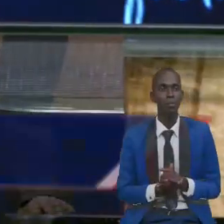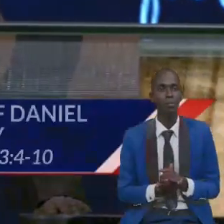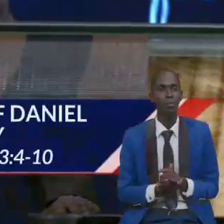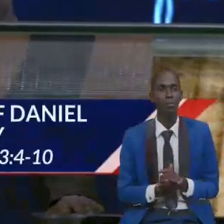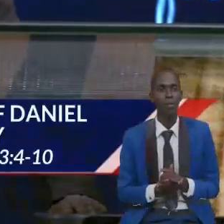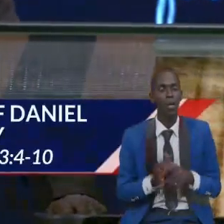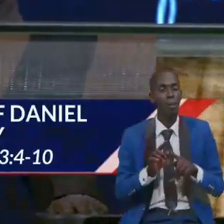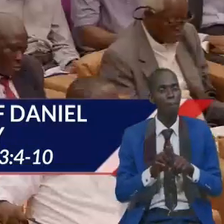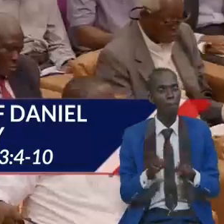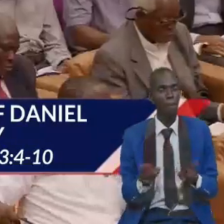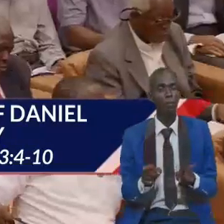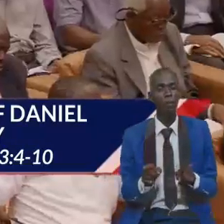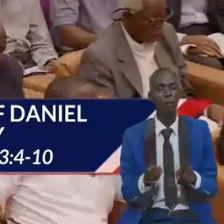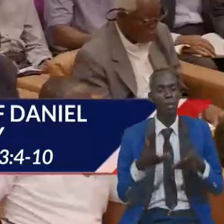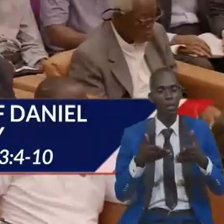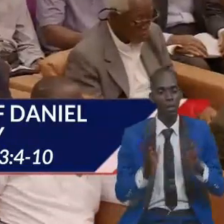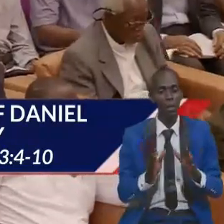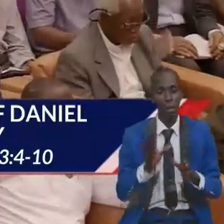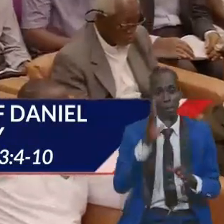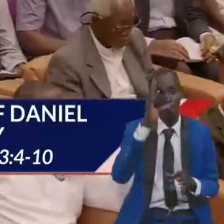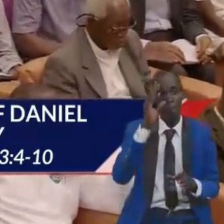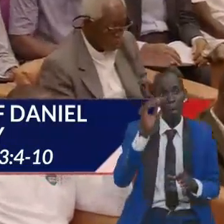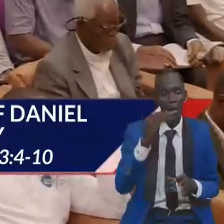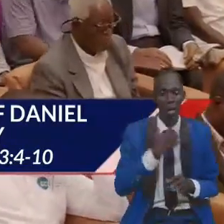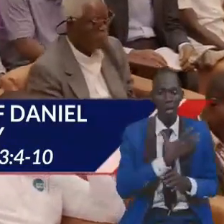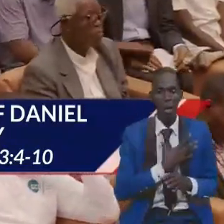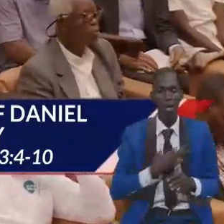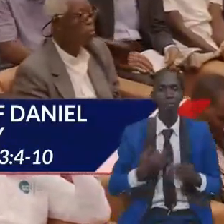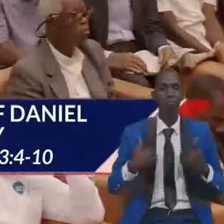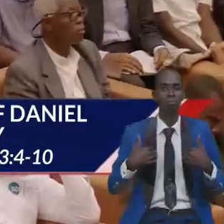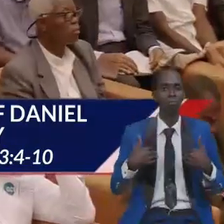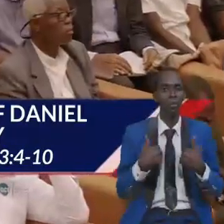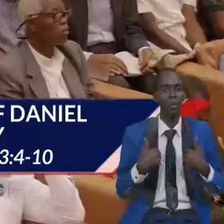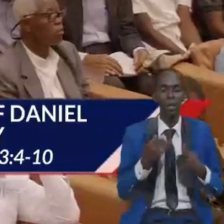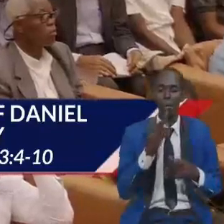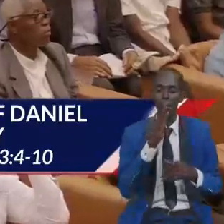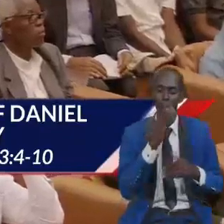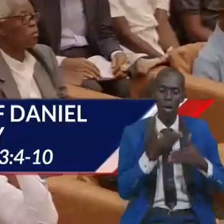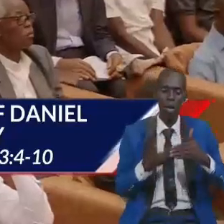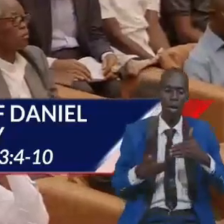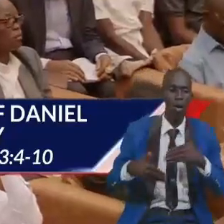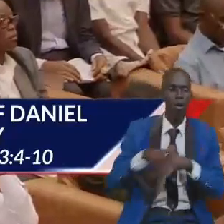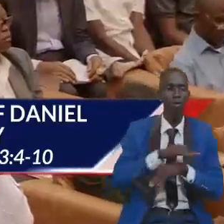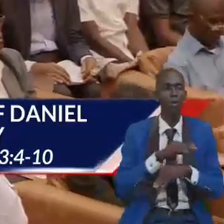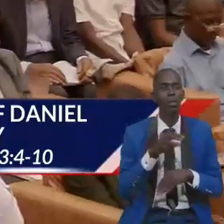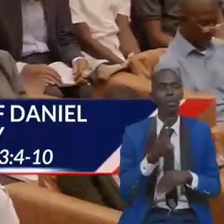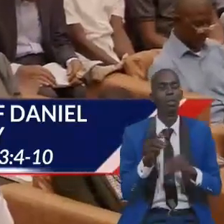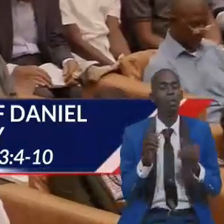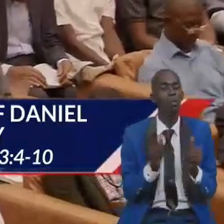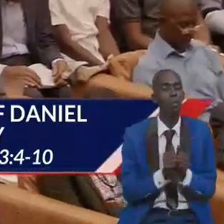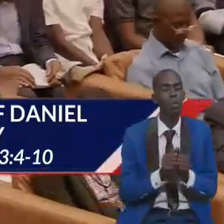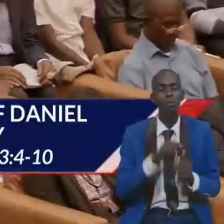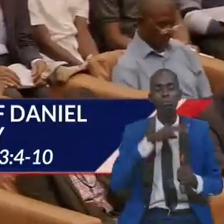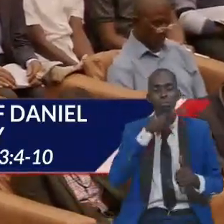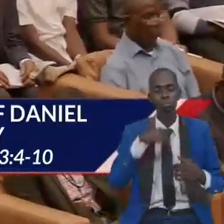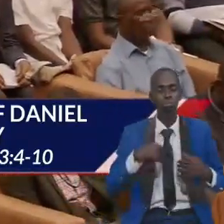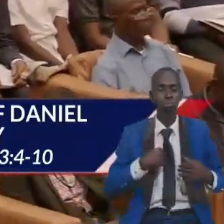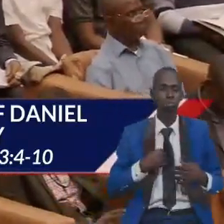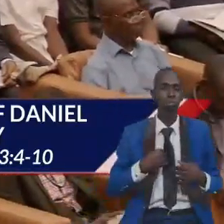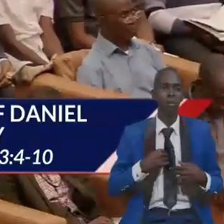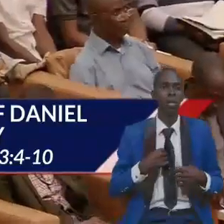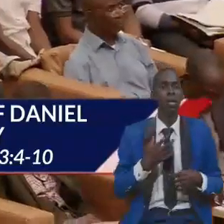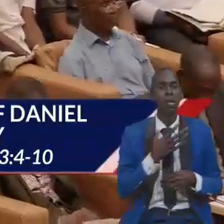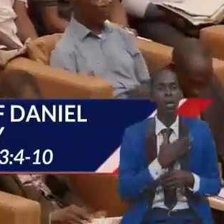says, but let man and beast be covered with sackcloth